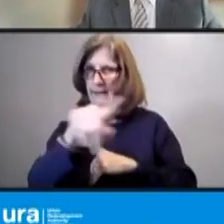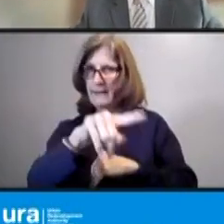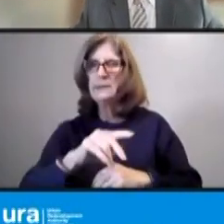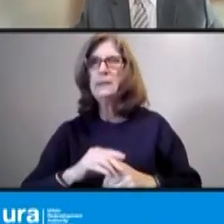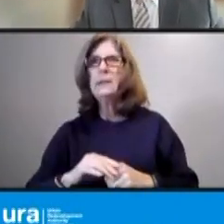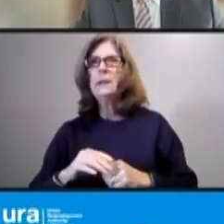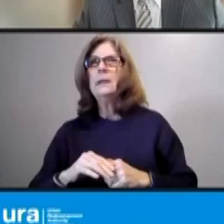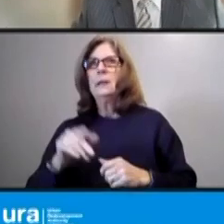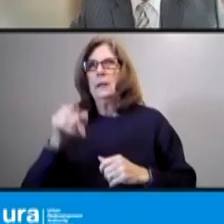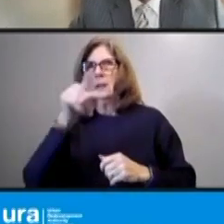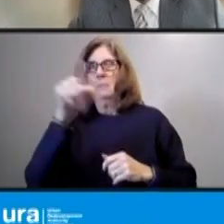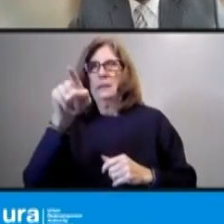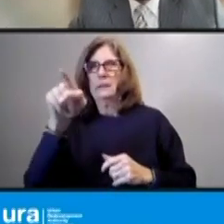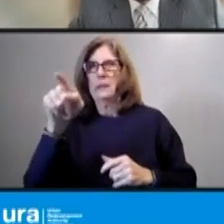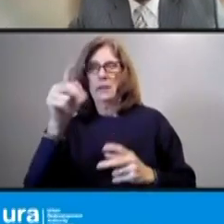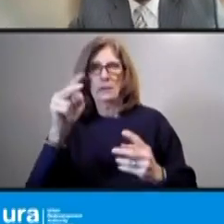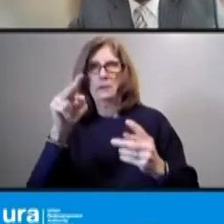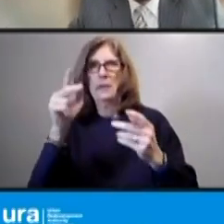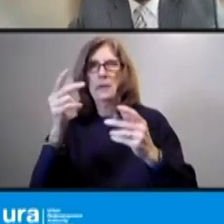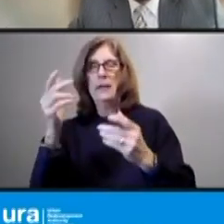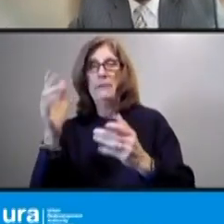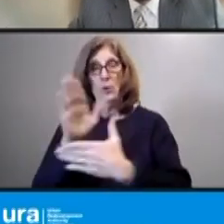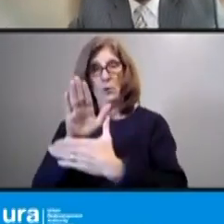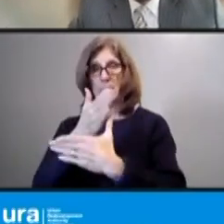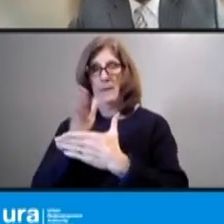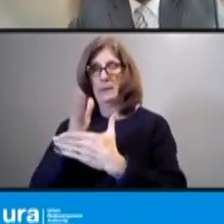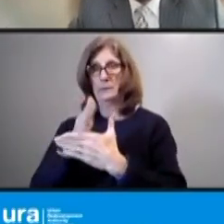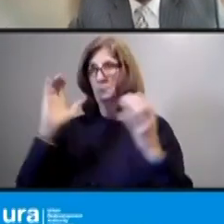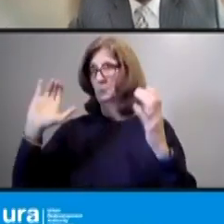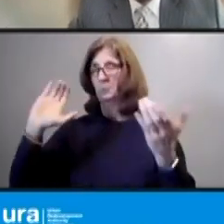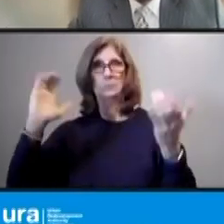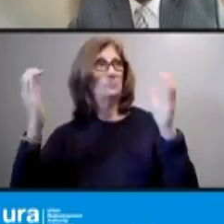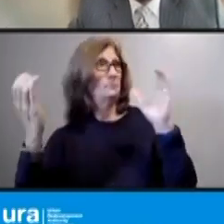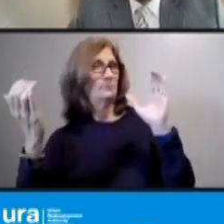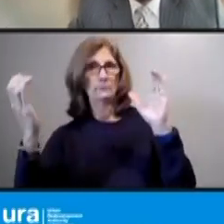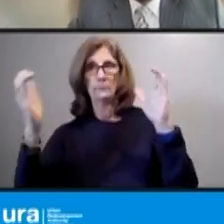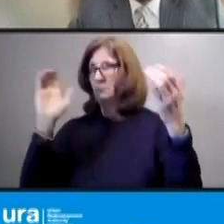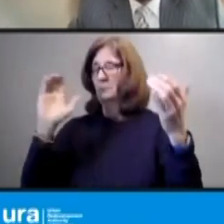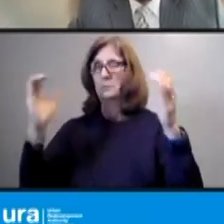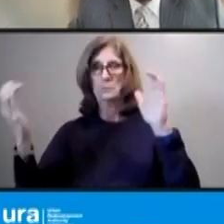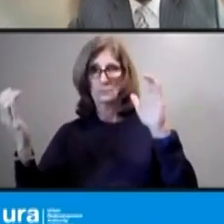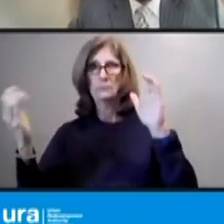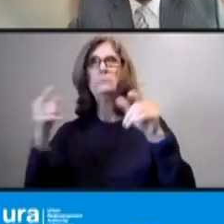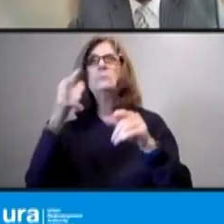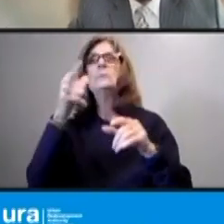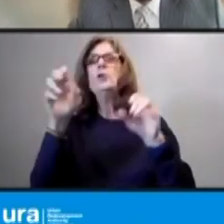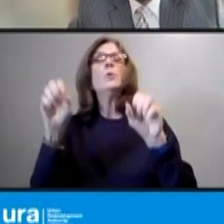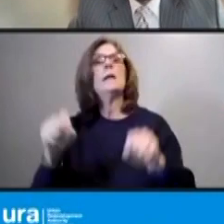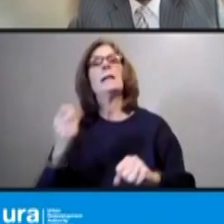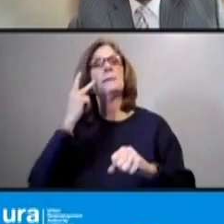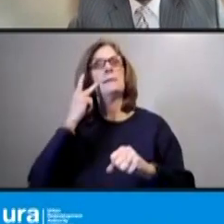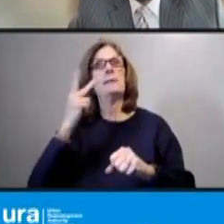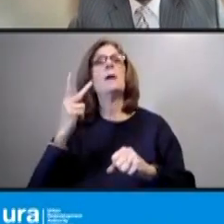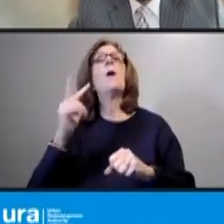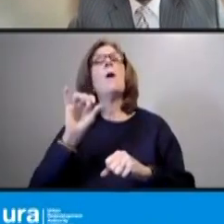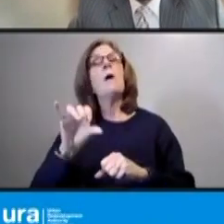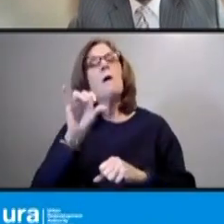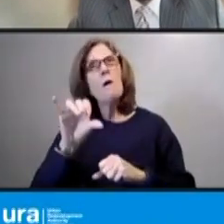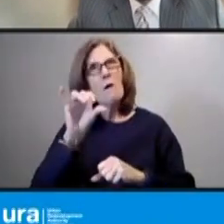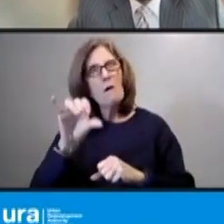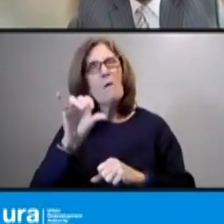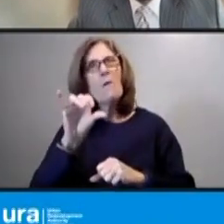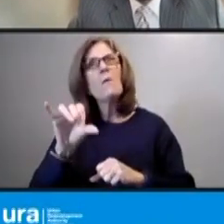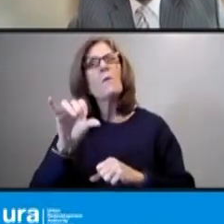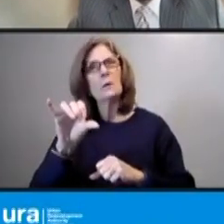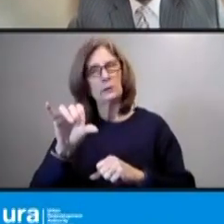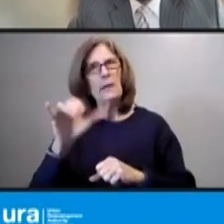But, you know, if you look back and forth between these two slides, you are able to see some of the differences that were asked for